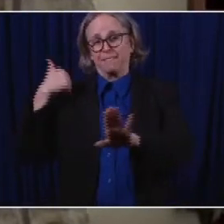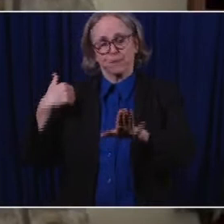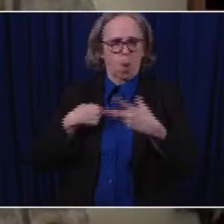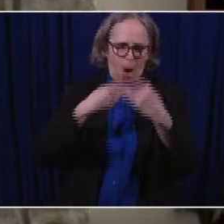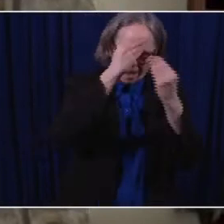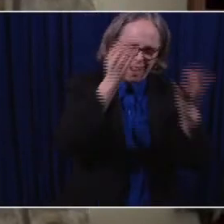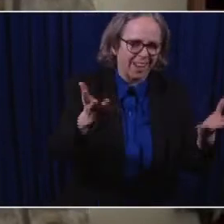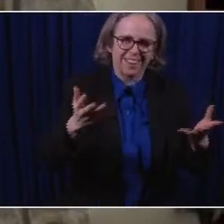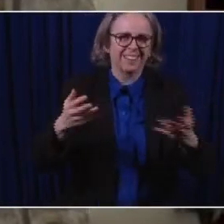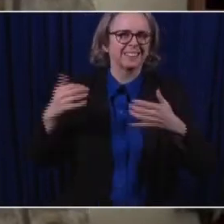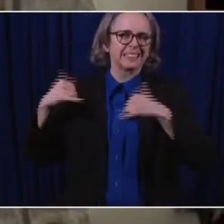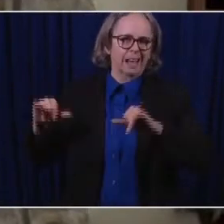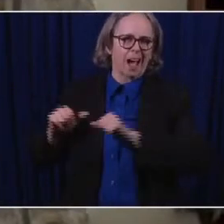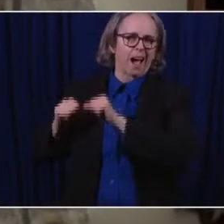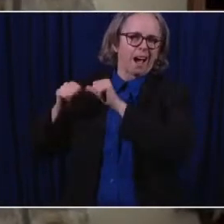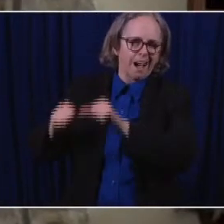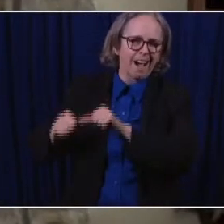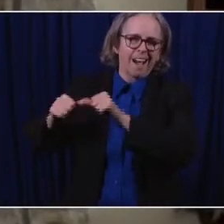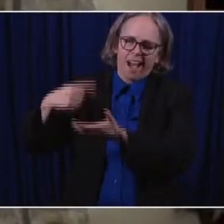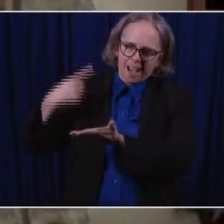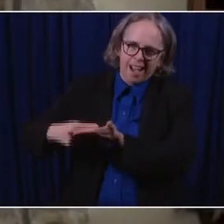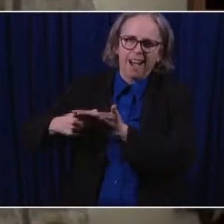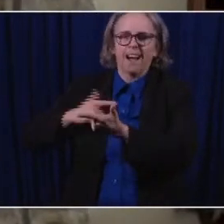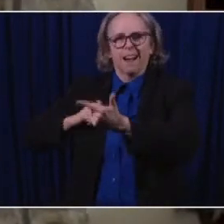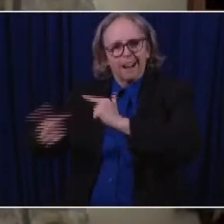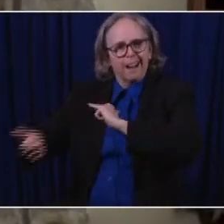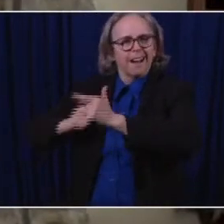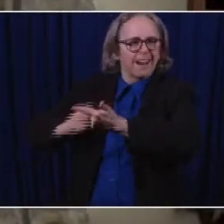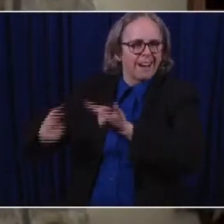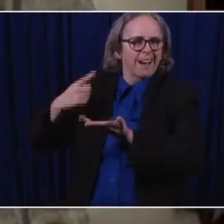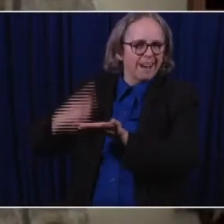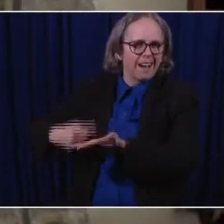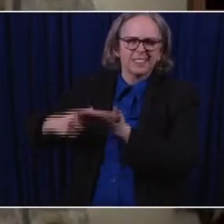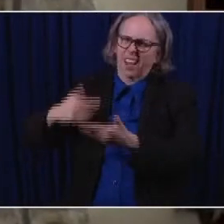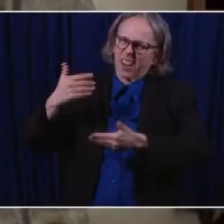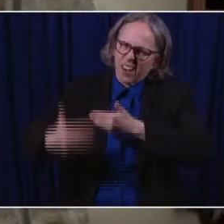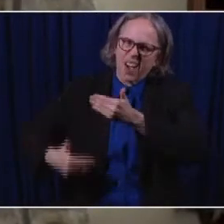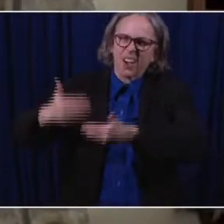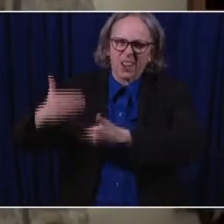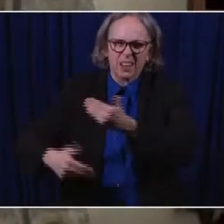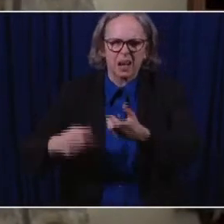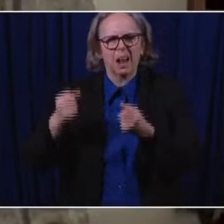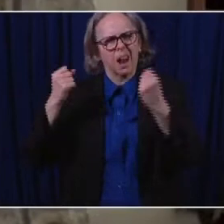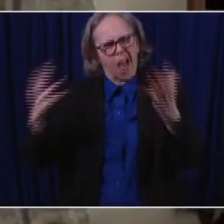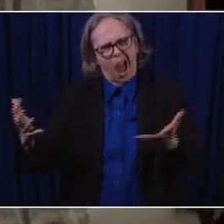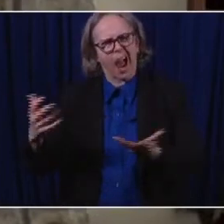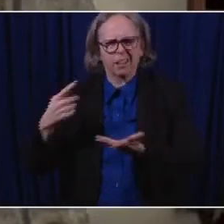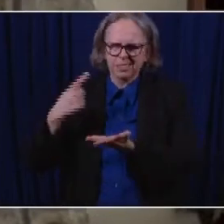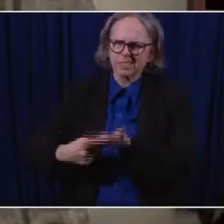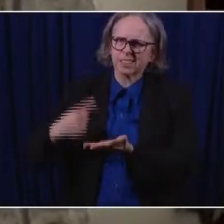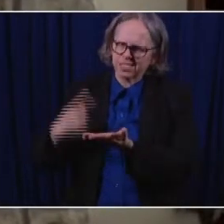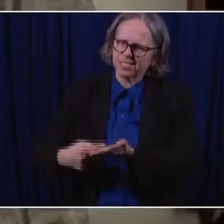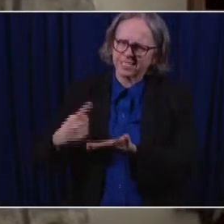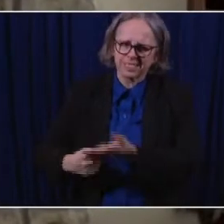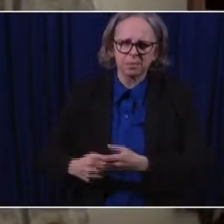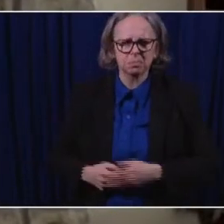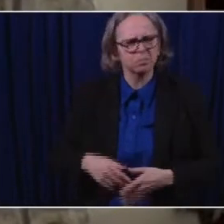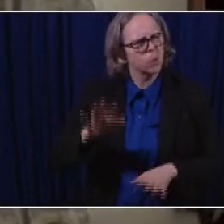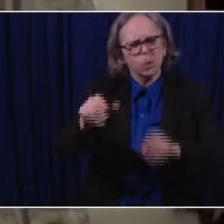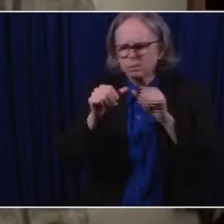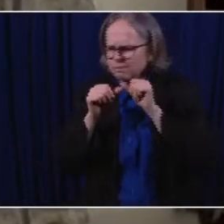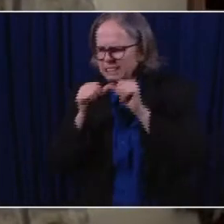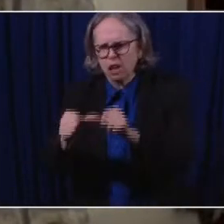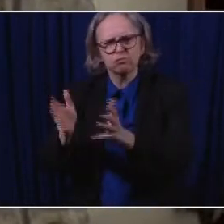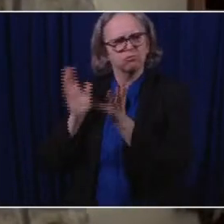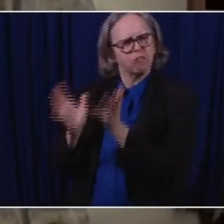a process. It's a big budget, and there's a lot of different parts of it. We're going to continue to try at different